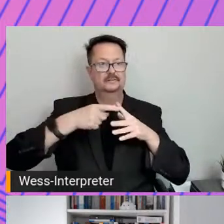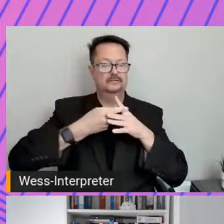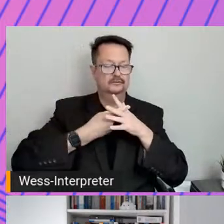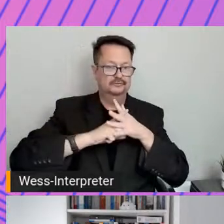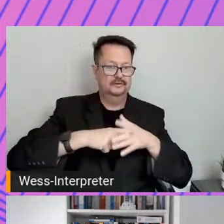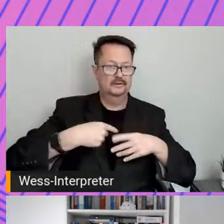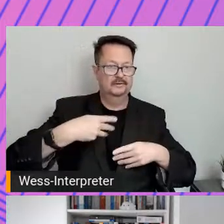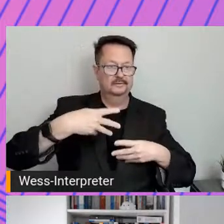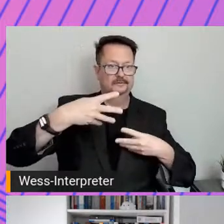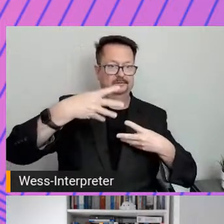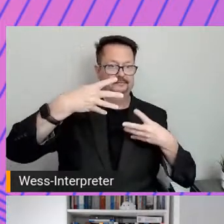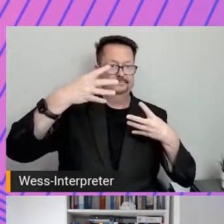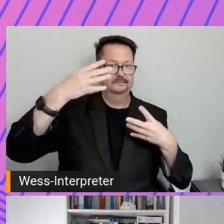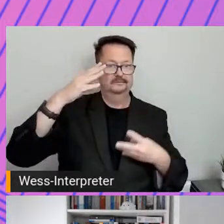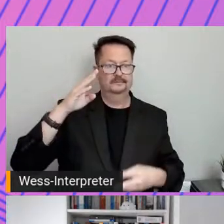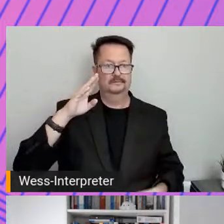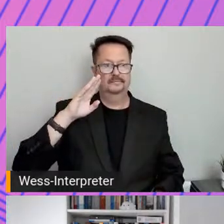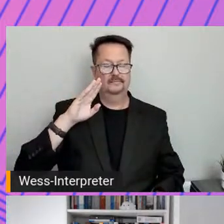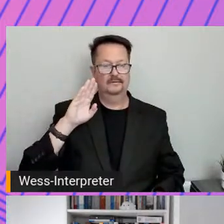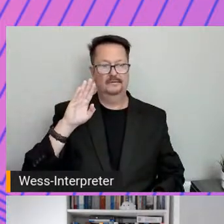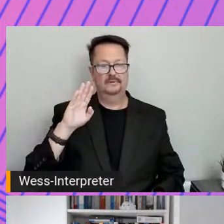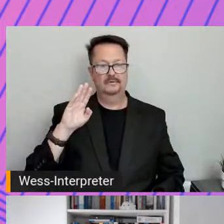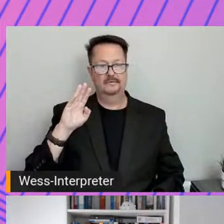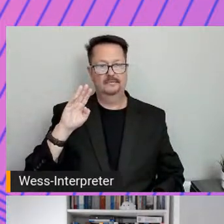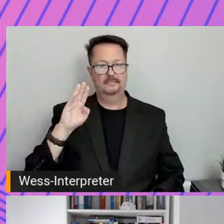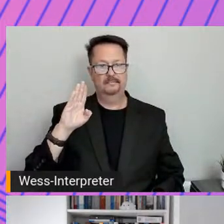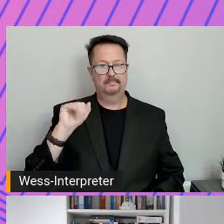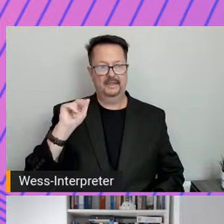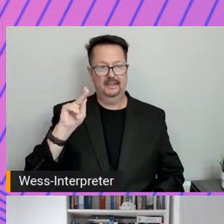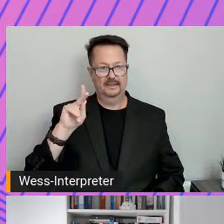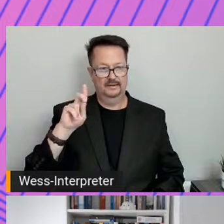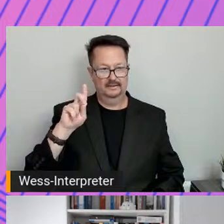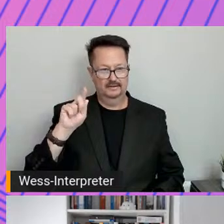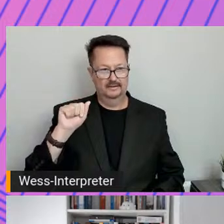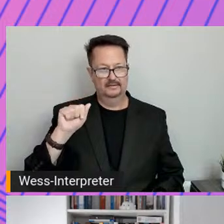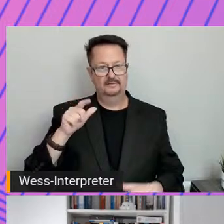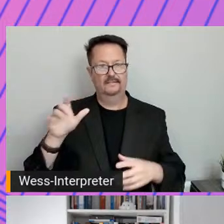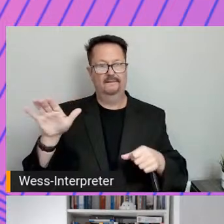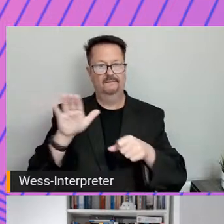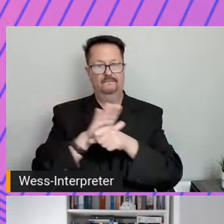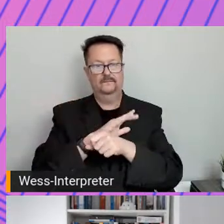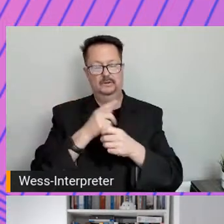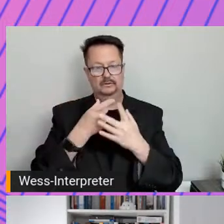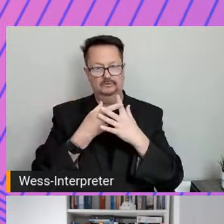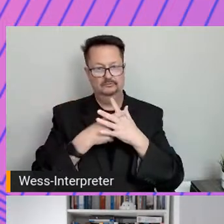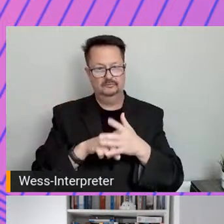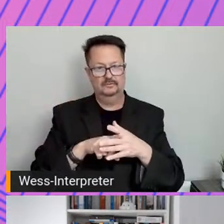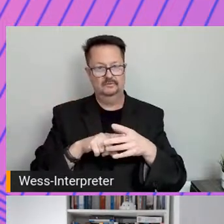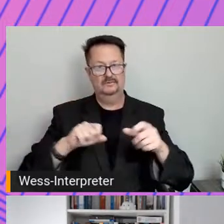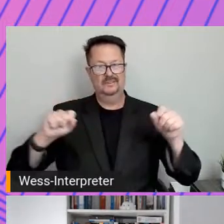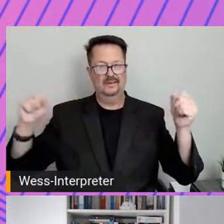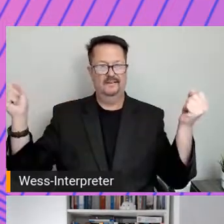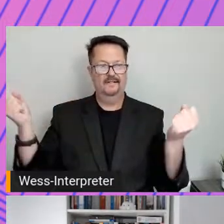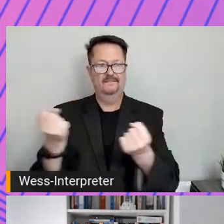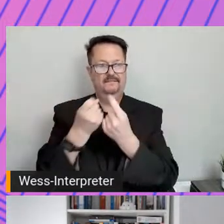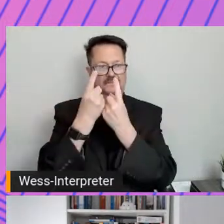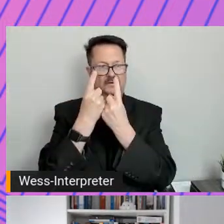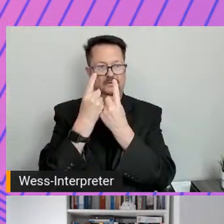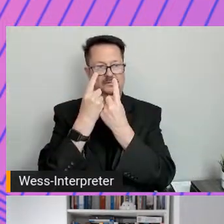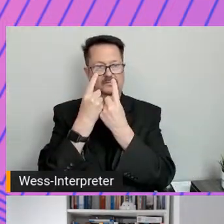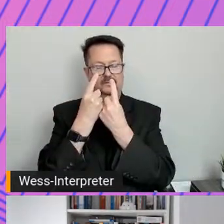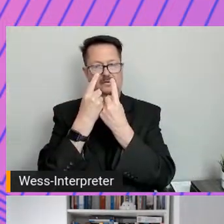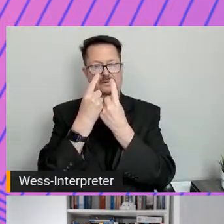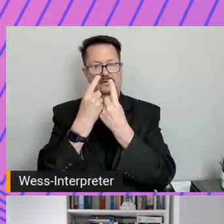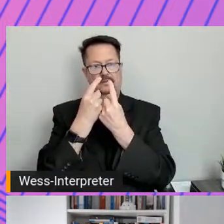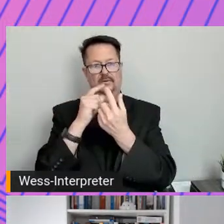a Lambda micro VM. So I have a cold start, and then the function starts to execute. Now, if I have two concurrent requests that arrive, so